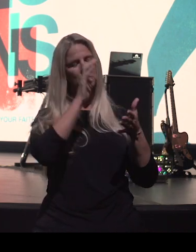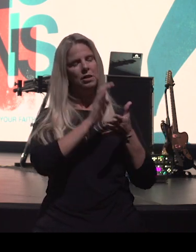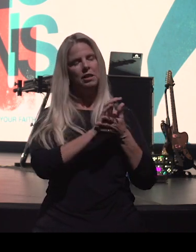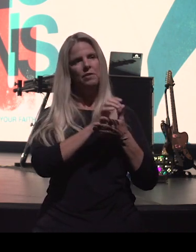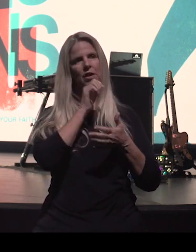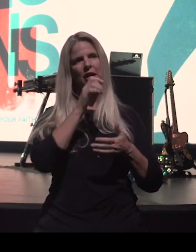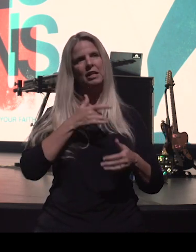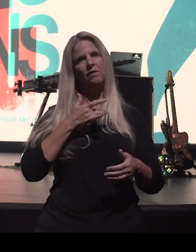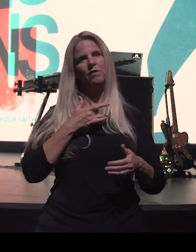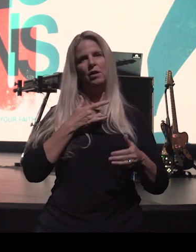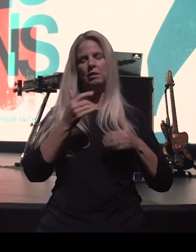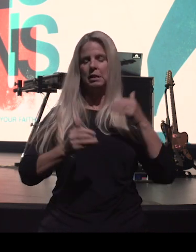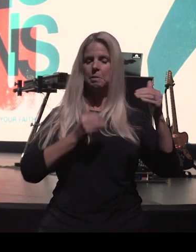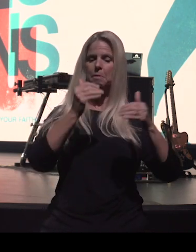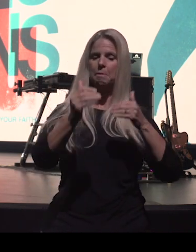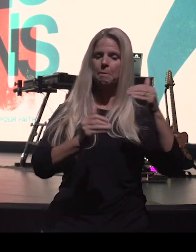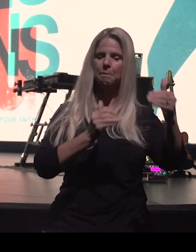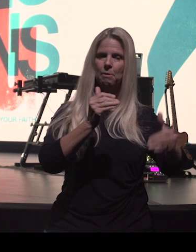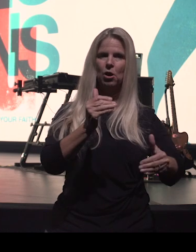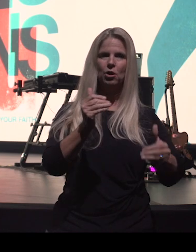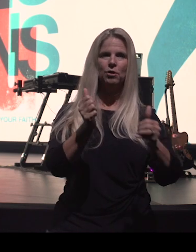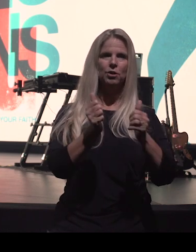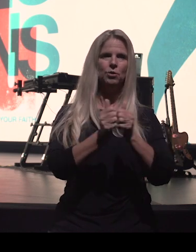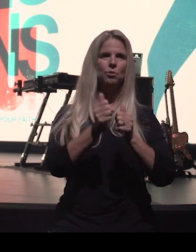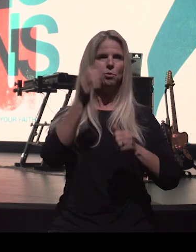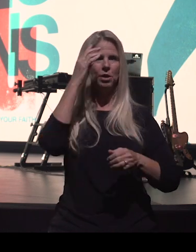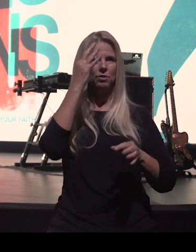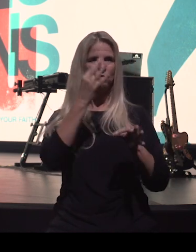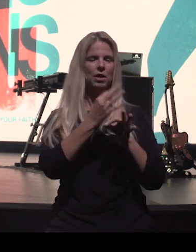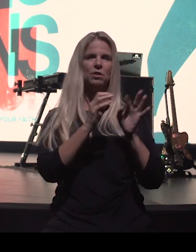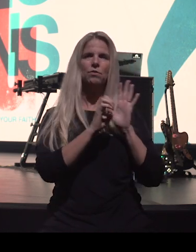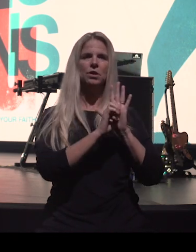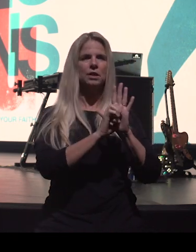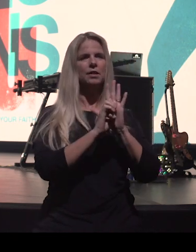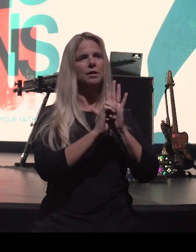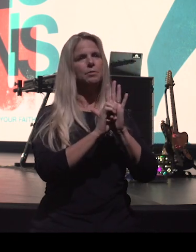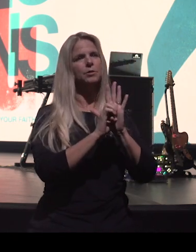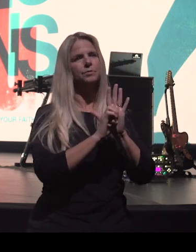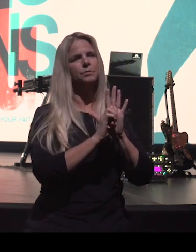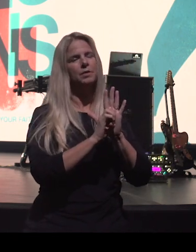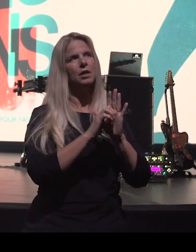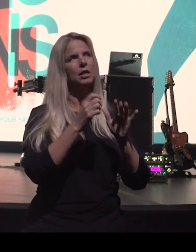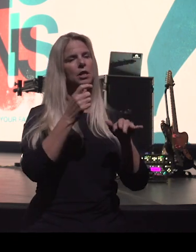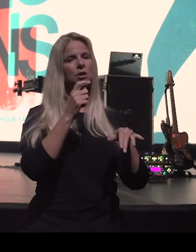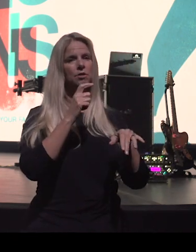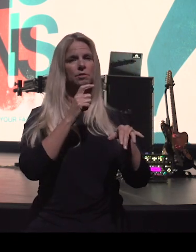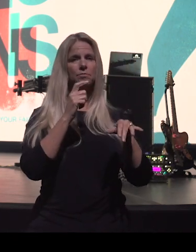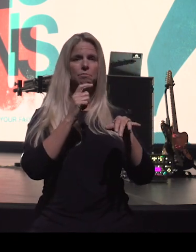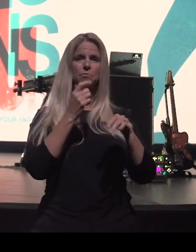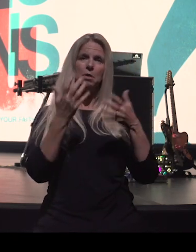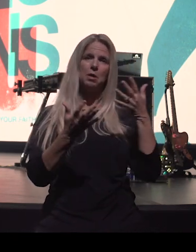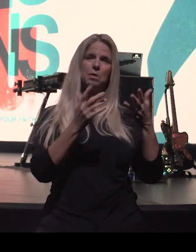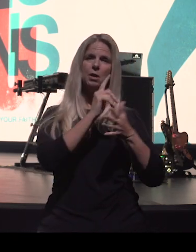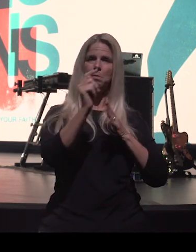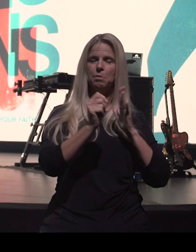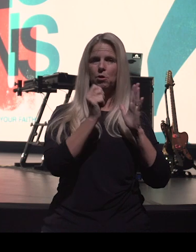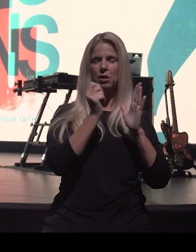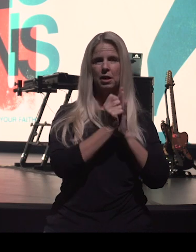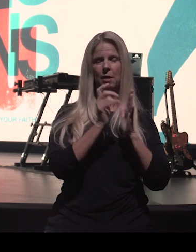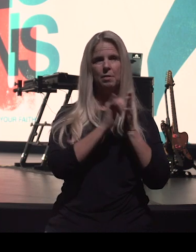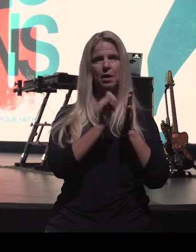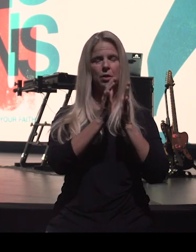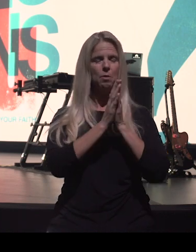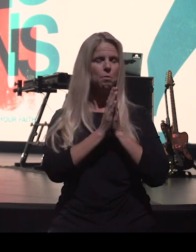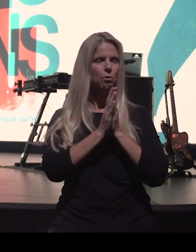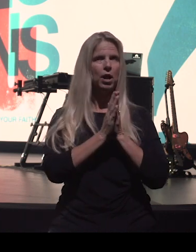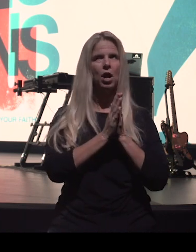forward progress in your faith anymore. You know, for example, there was probably a time period in your life that you know, your prayer life was vibrant.